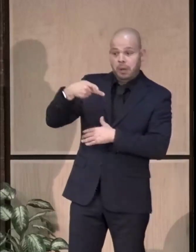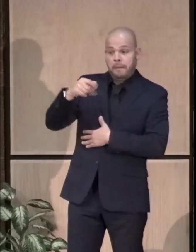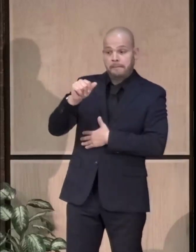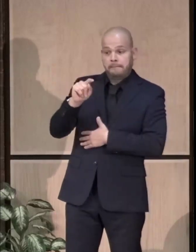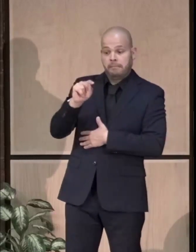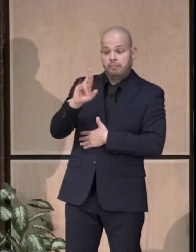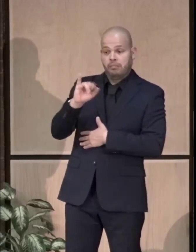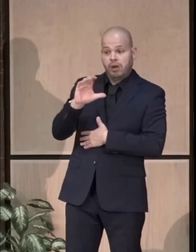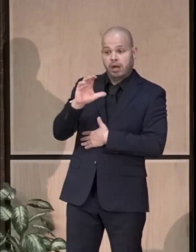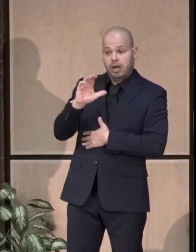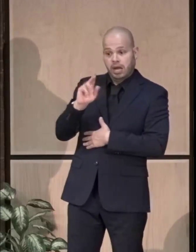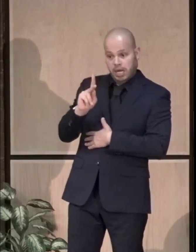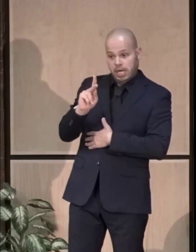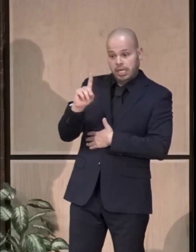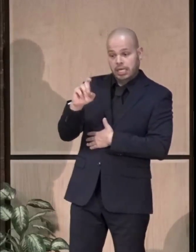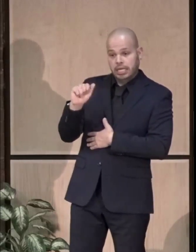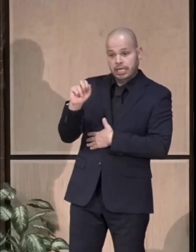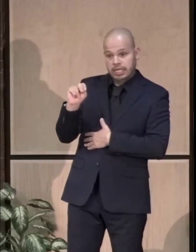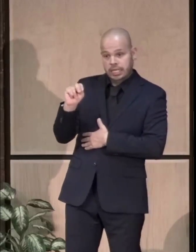summarizes information that you provided